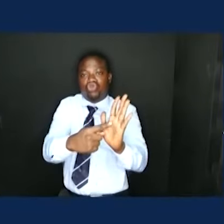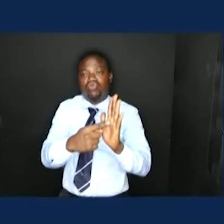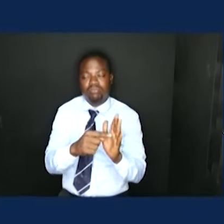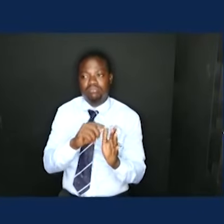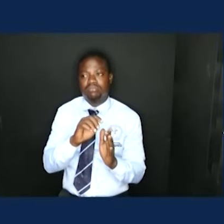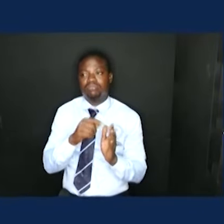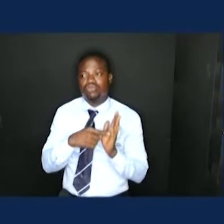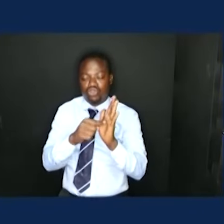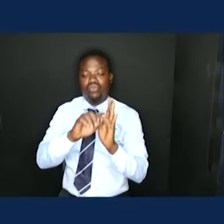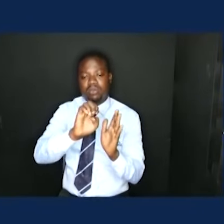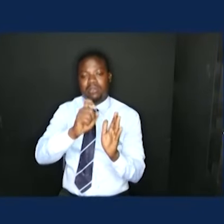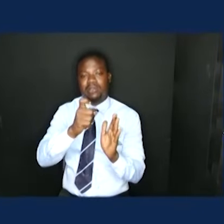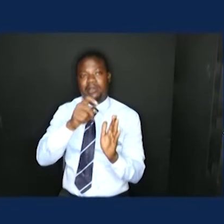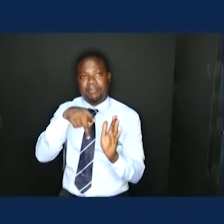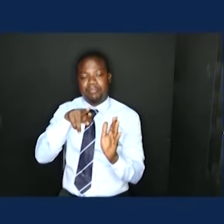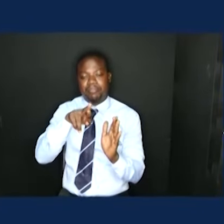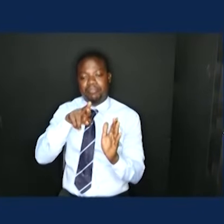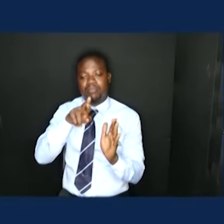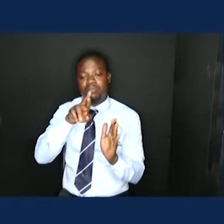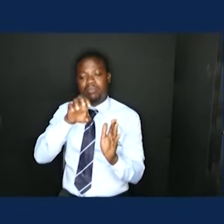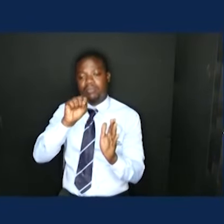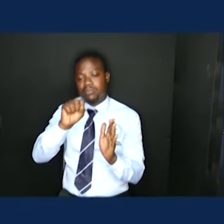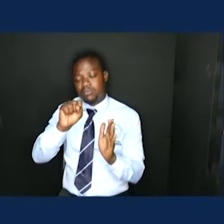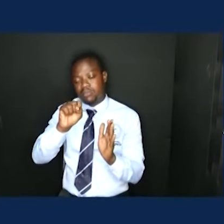spirit. Now